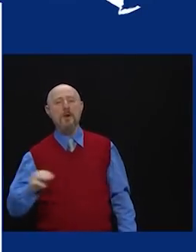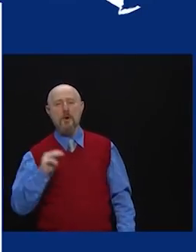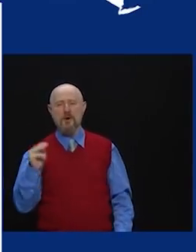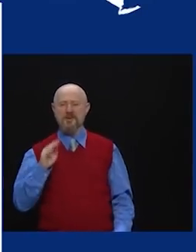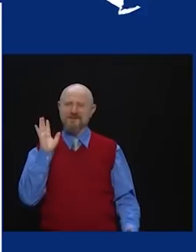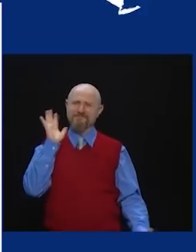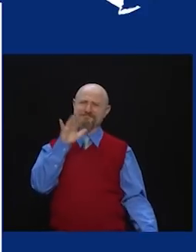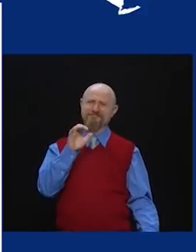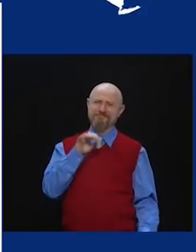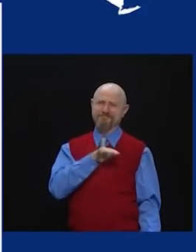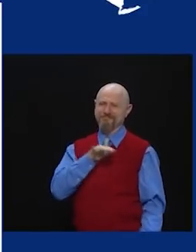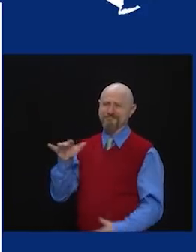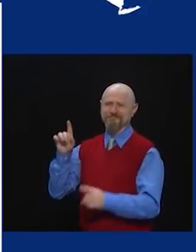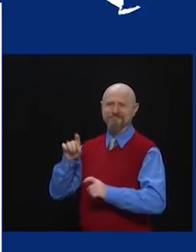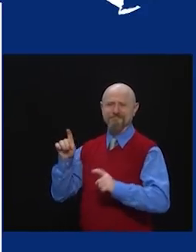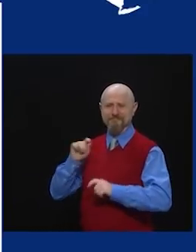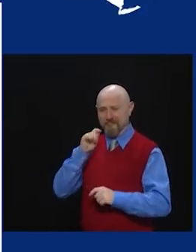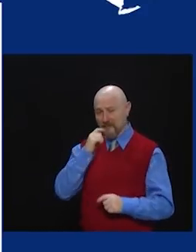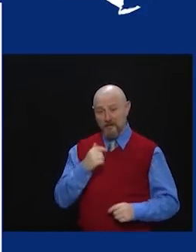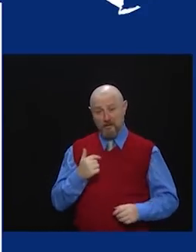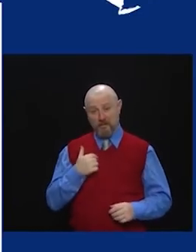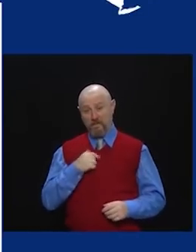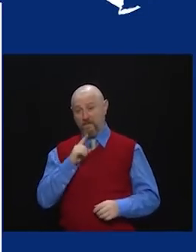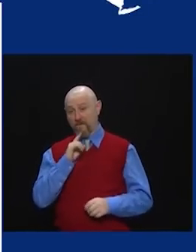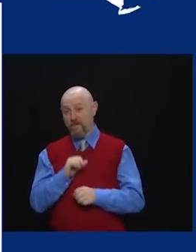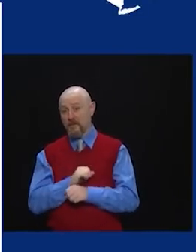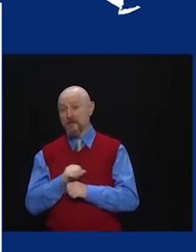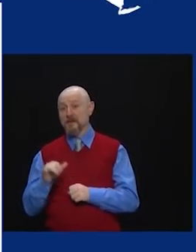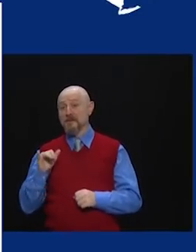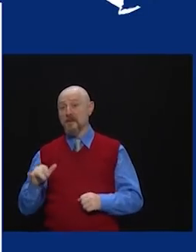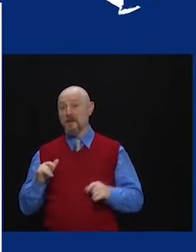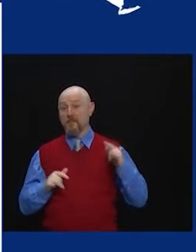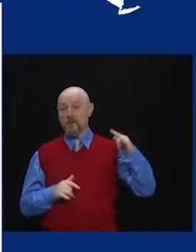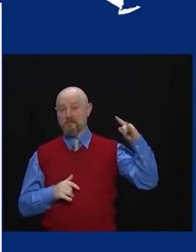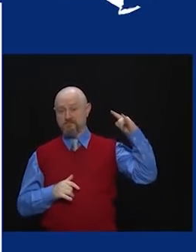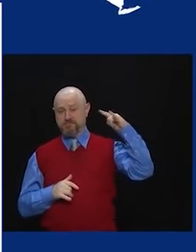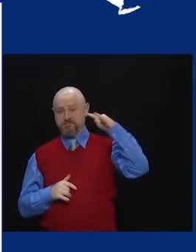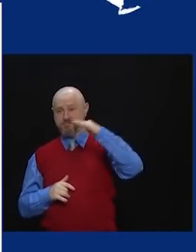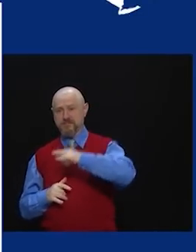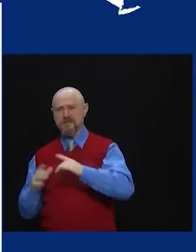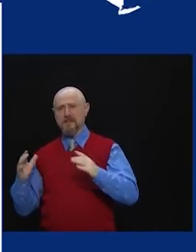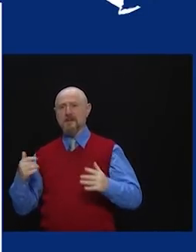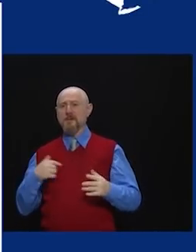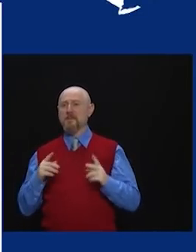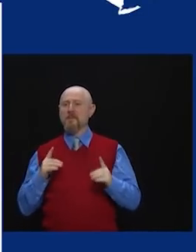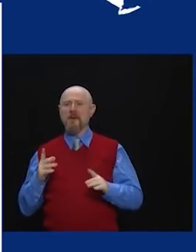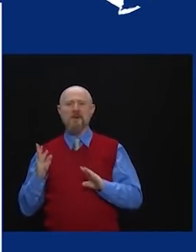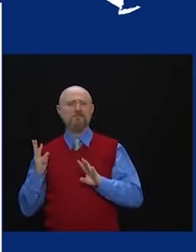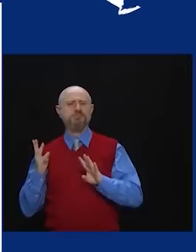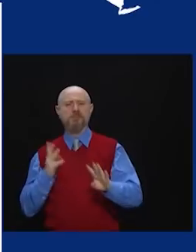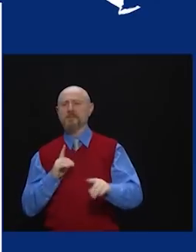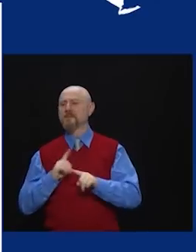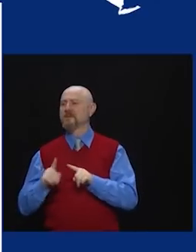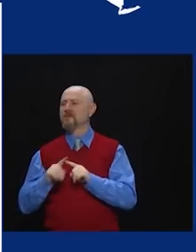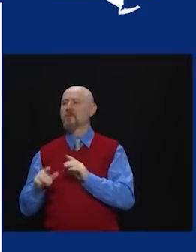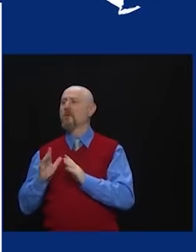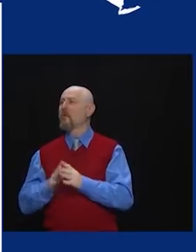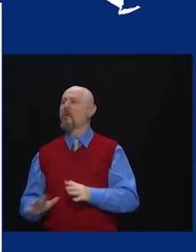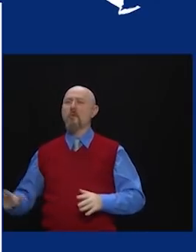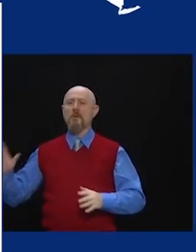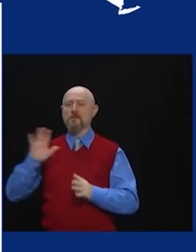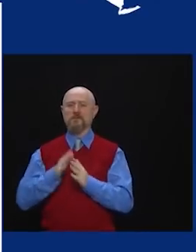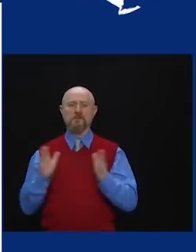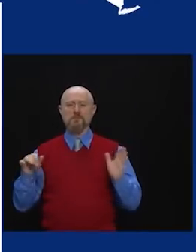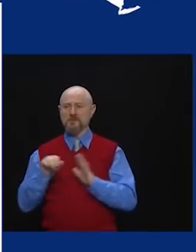out. Literally, the planes land, and we have people there from agencies across the state to take them to the